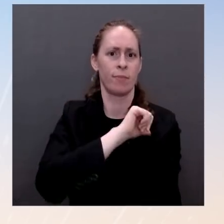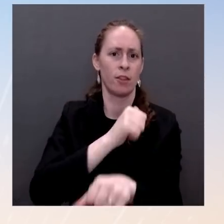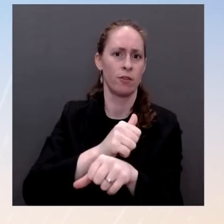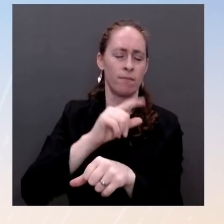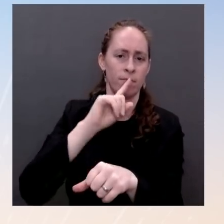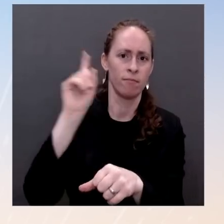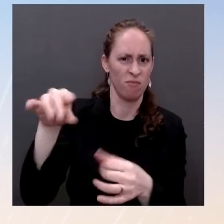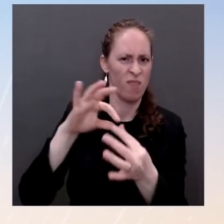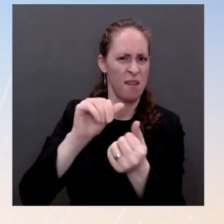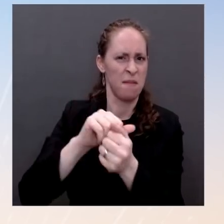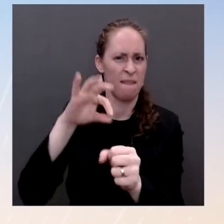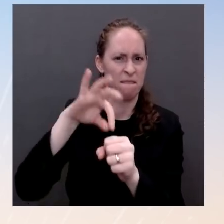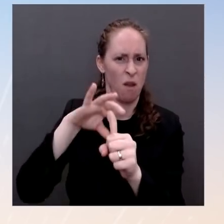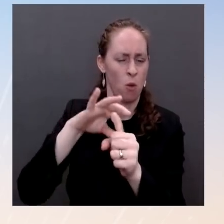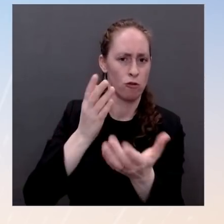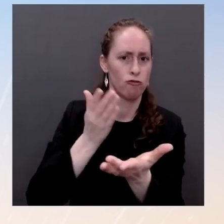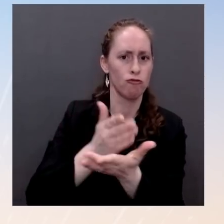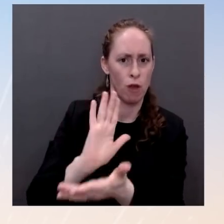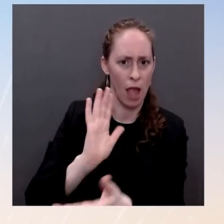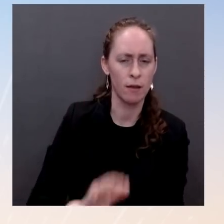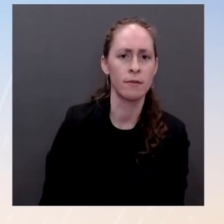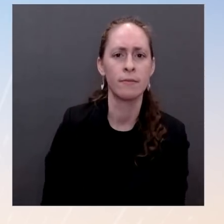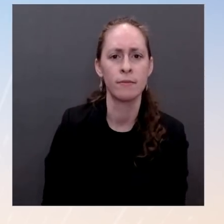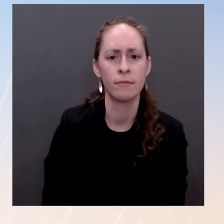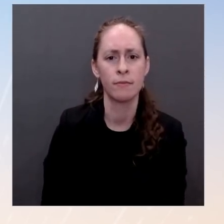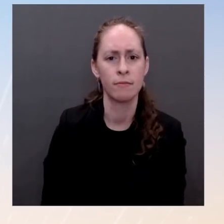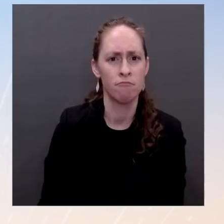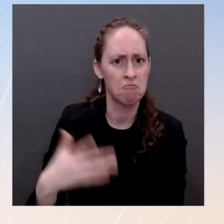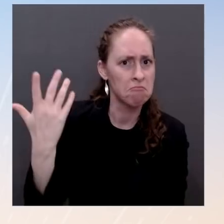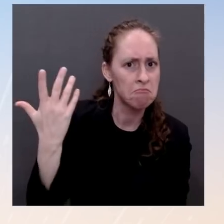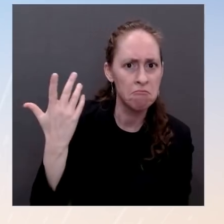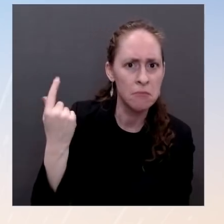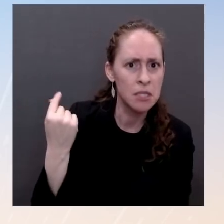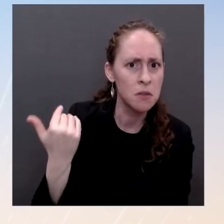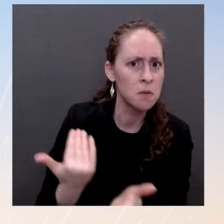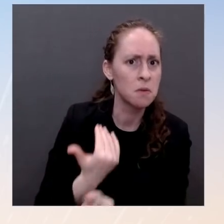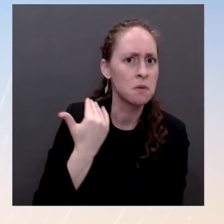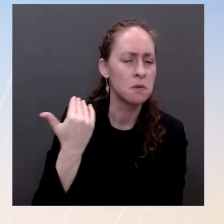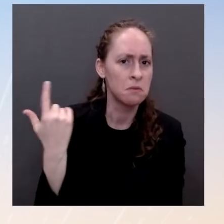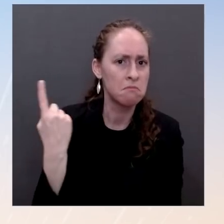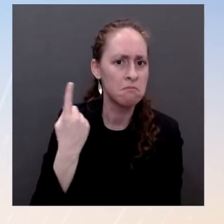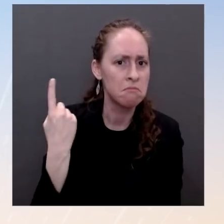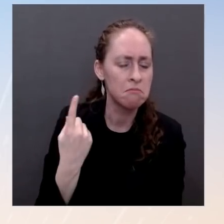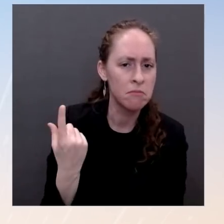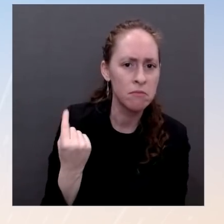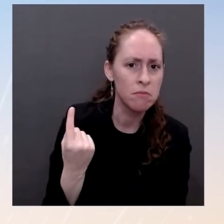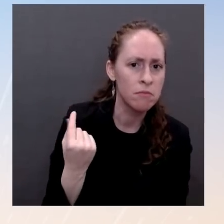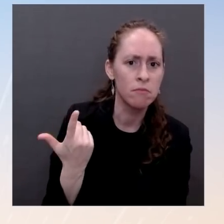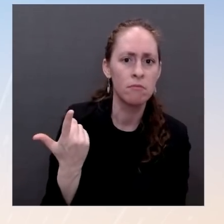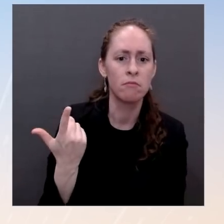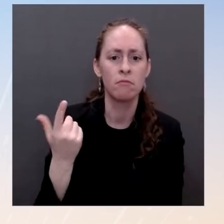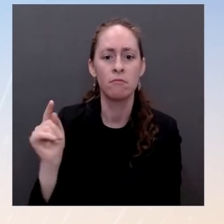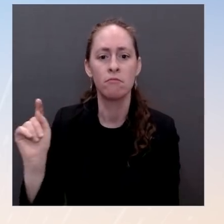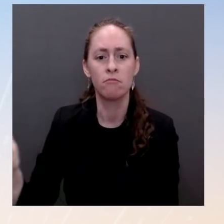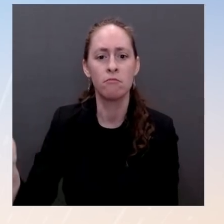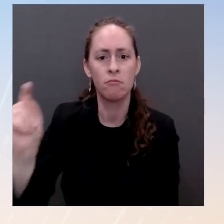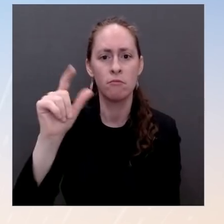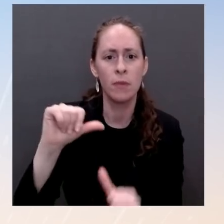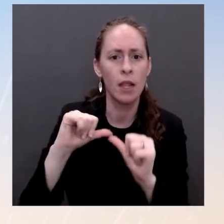October. Could you provide an update on what agencies are doing? We're going to start beginning seeing elections as soon as next